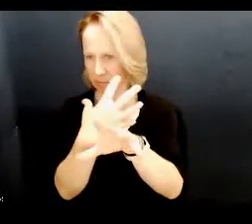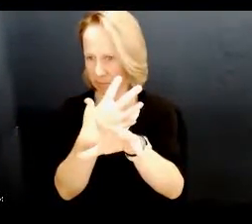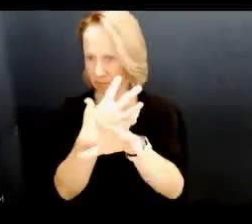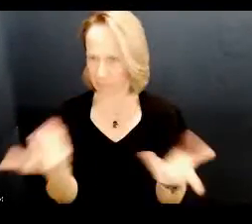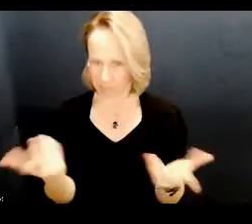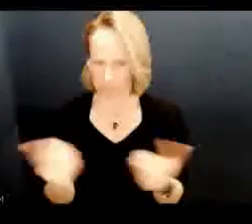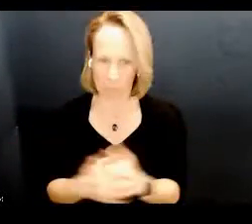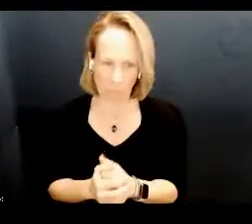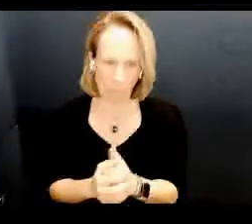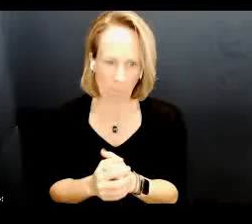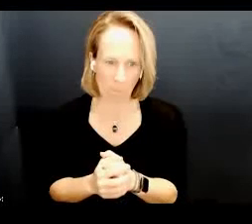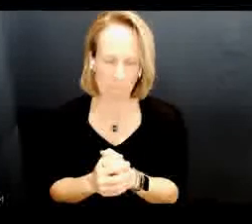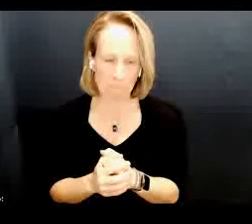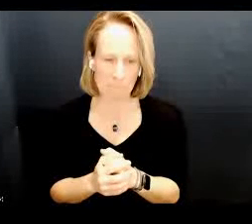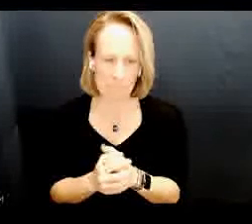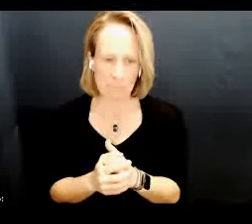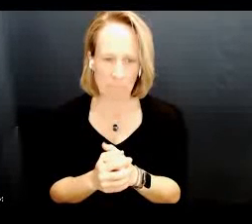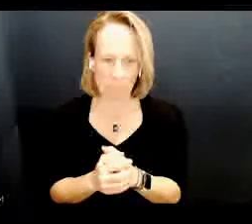county.